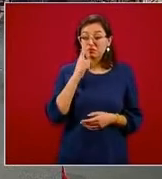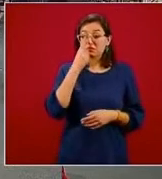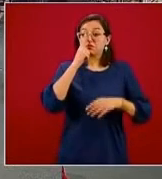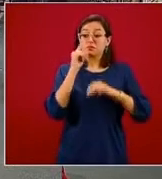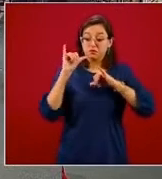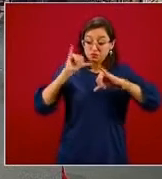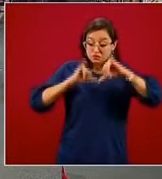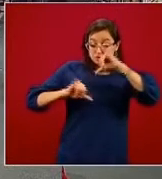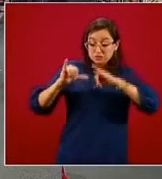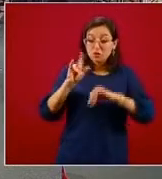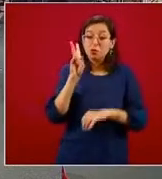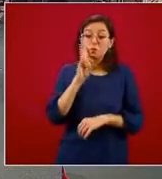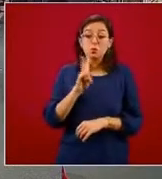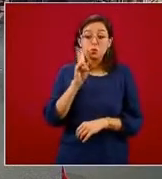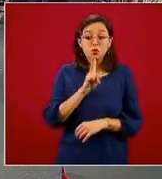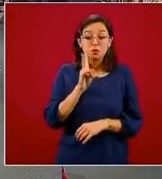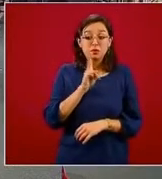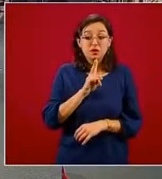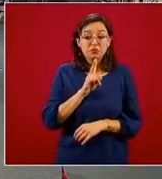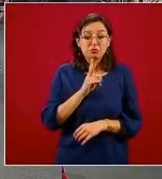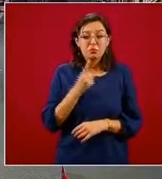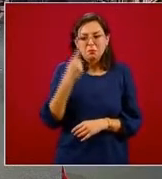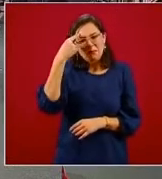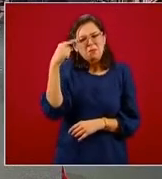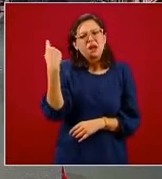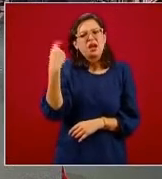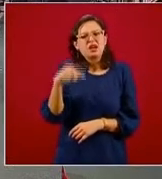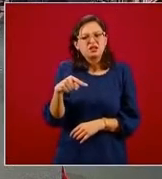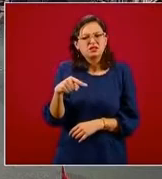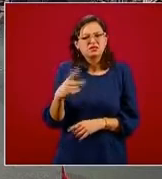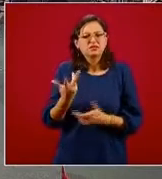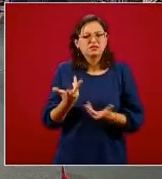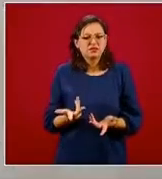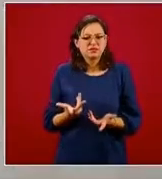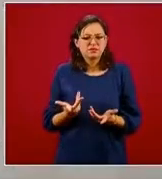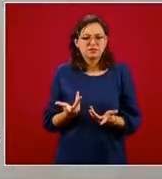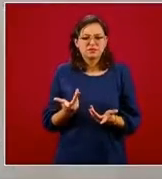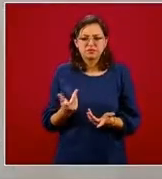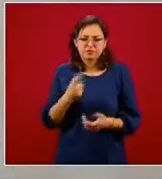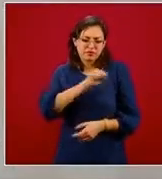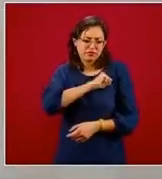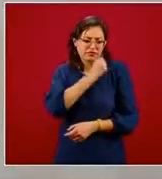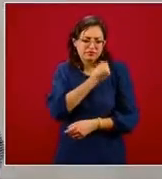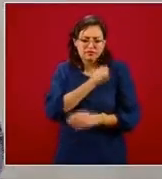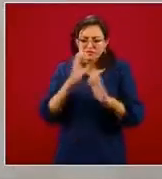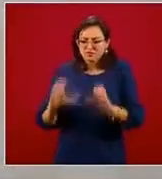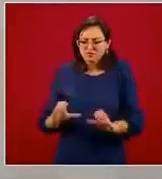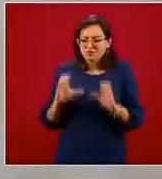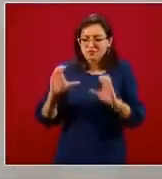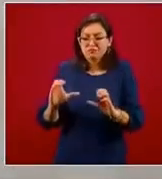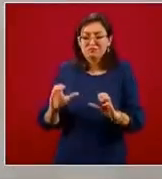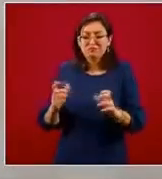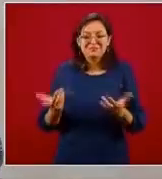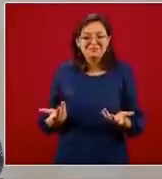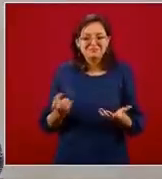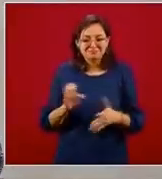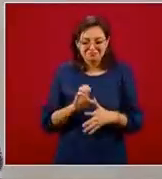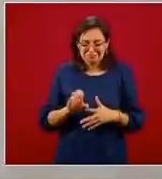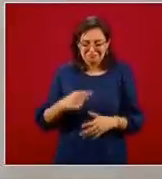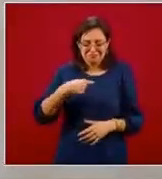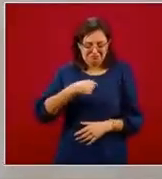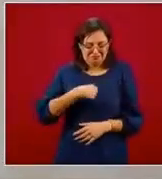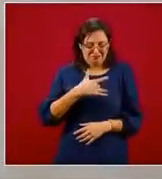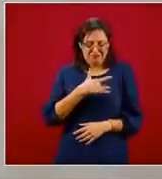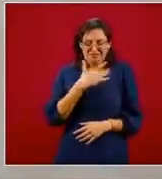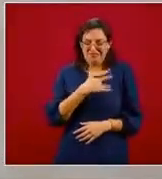the test in that way, it has to do with what actions you're taking in order